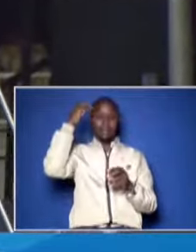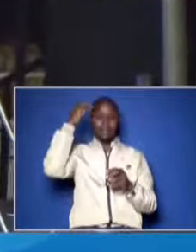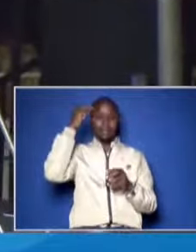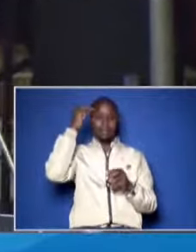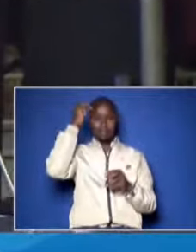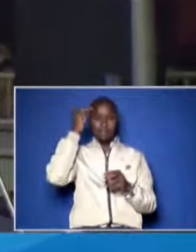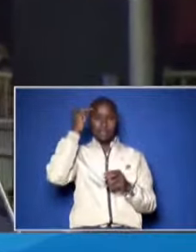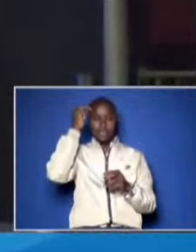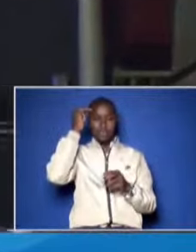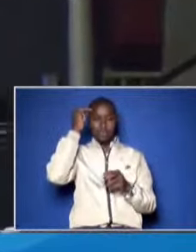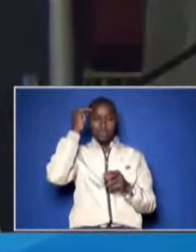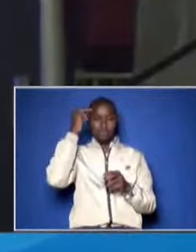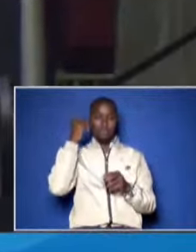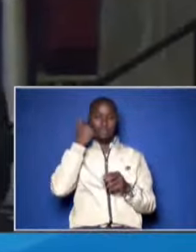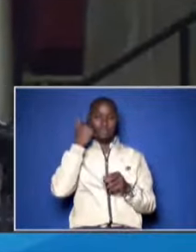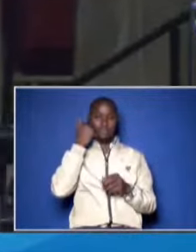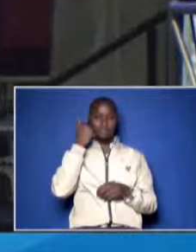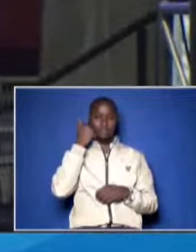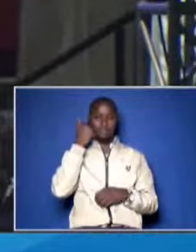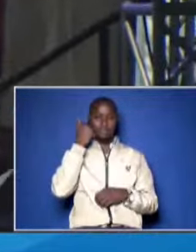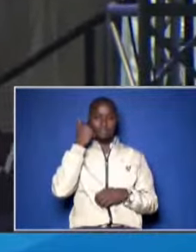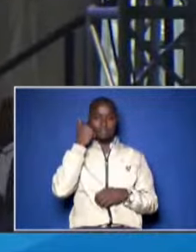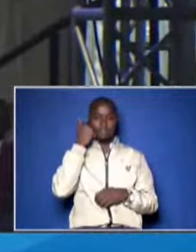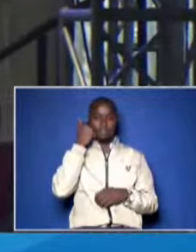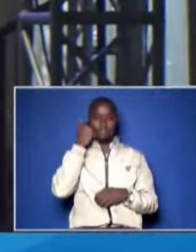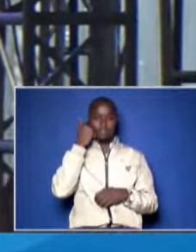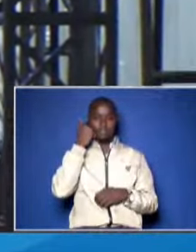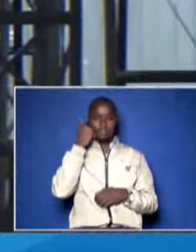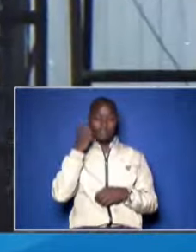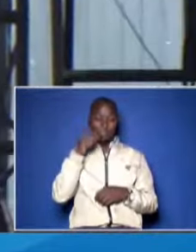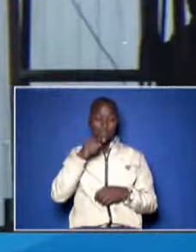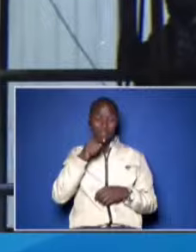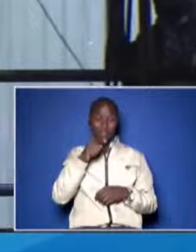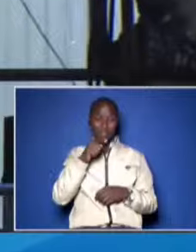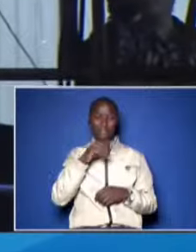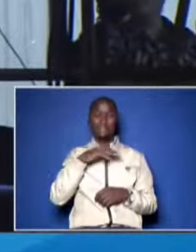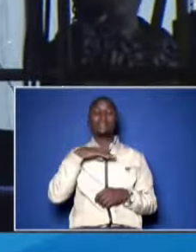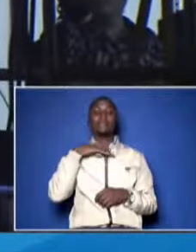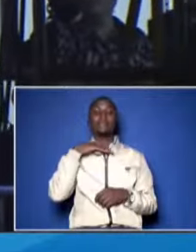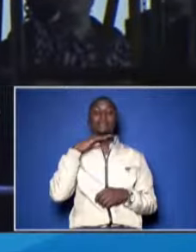illness mental illness is killing our young